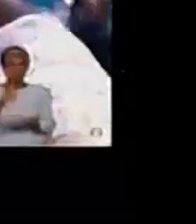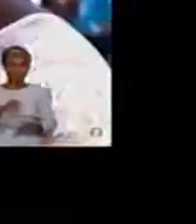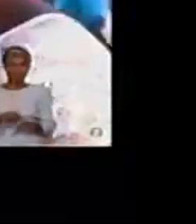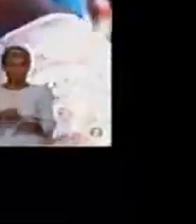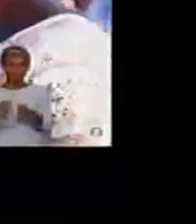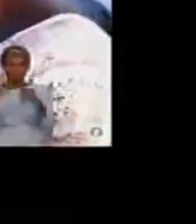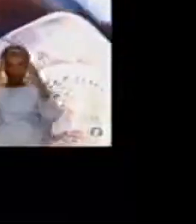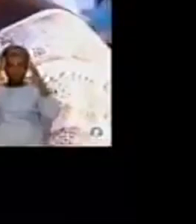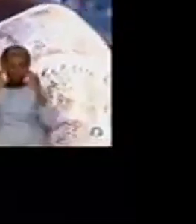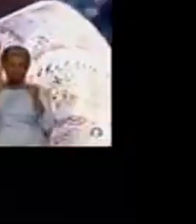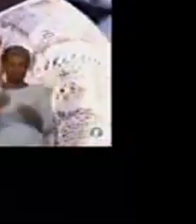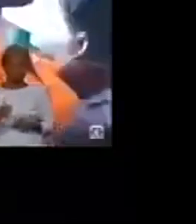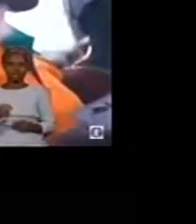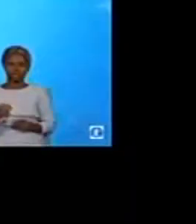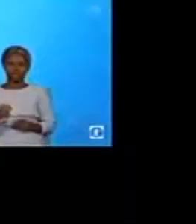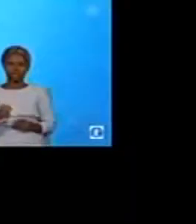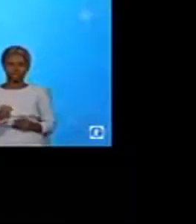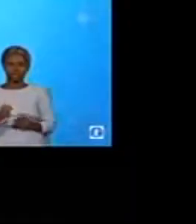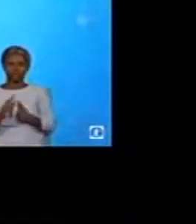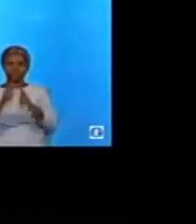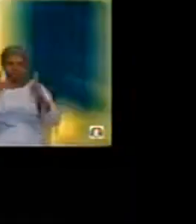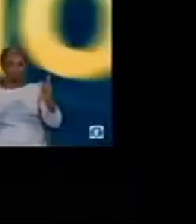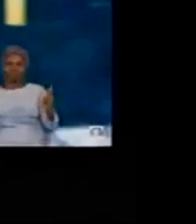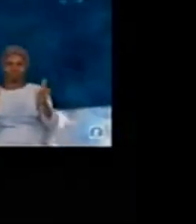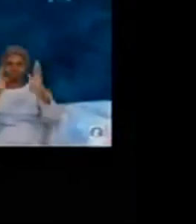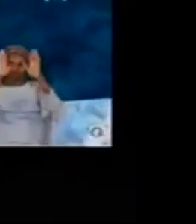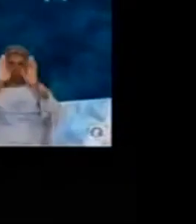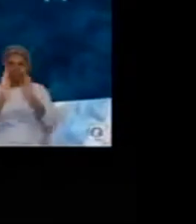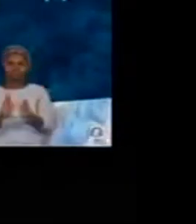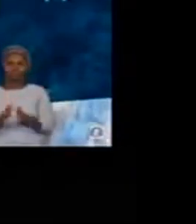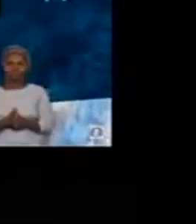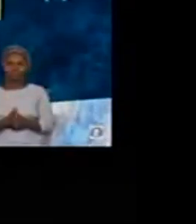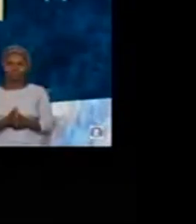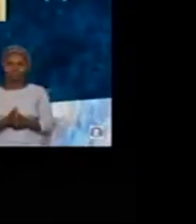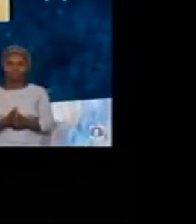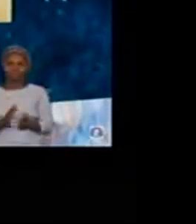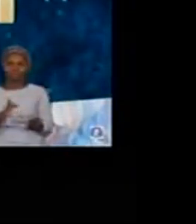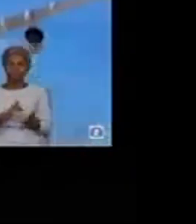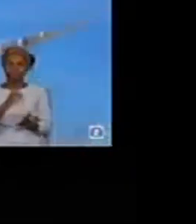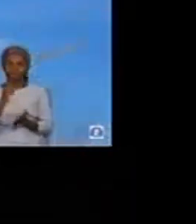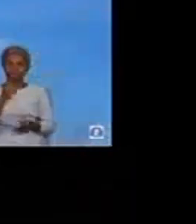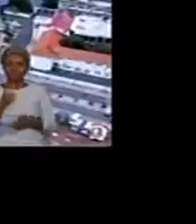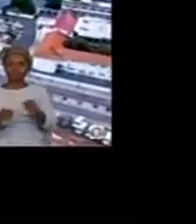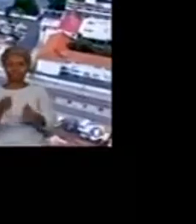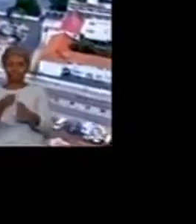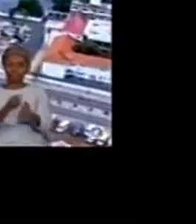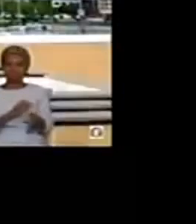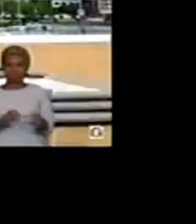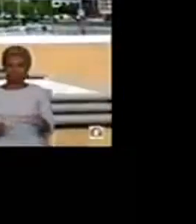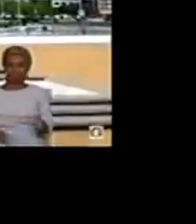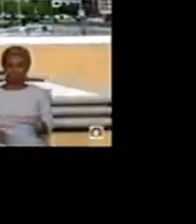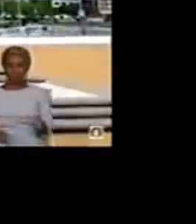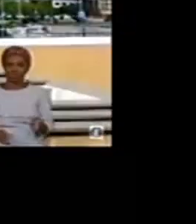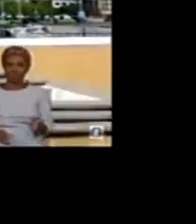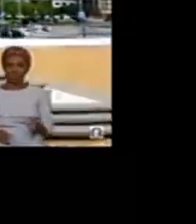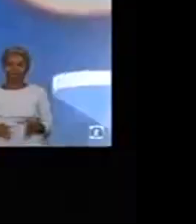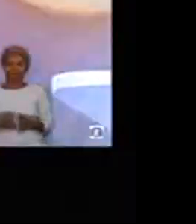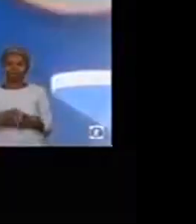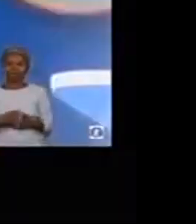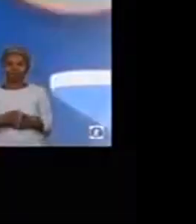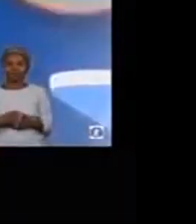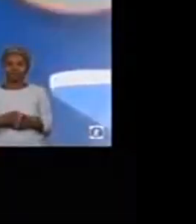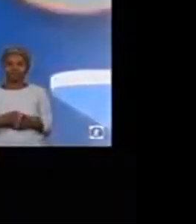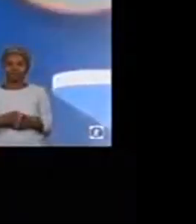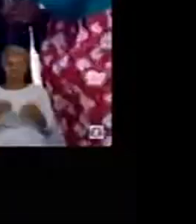the supernatural in this month's global crusade themed The Glorious Visitation of Christ, happening live in Ghana.